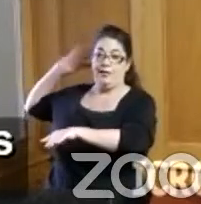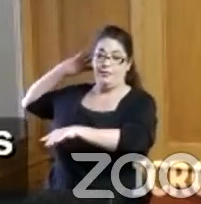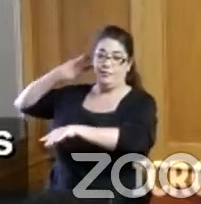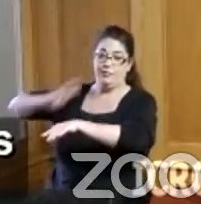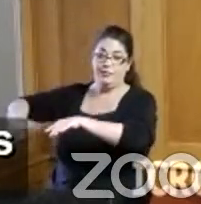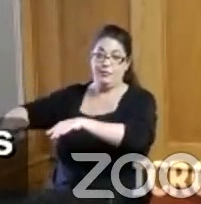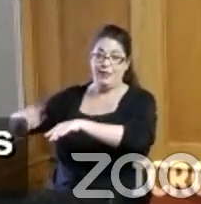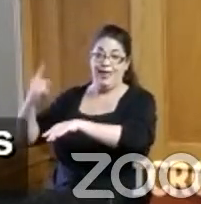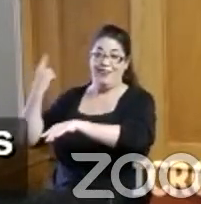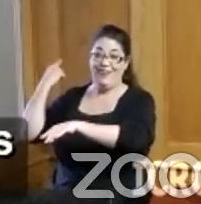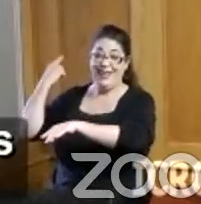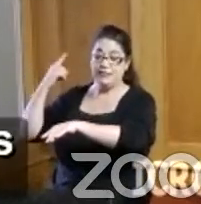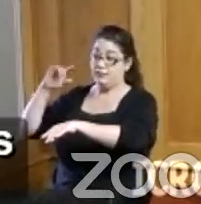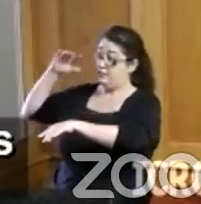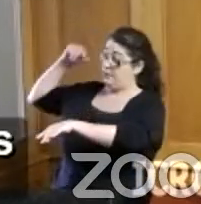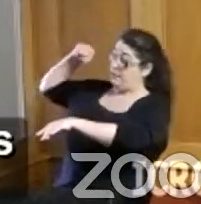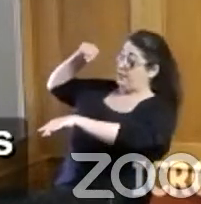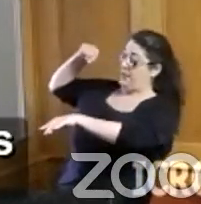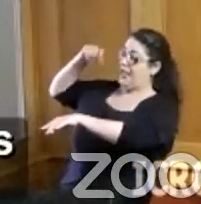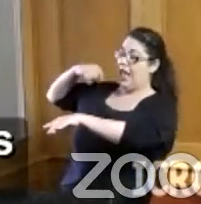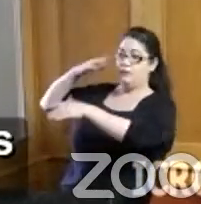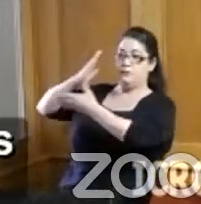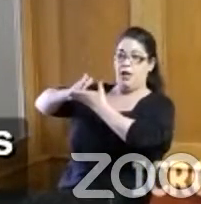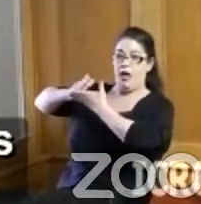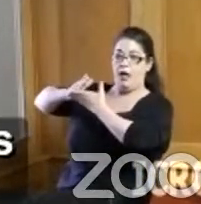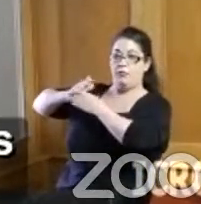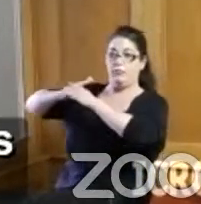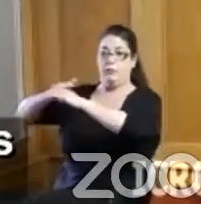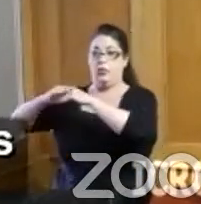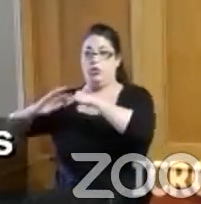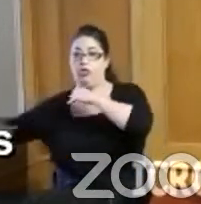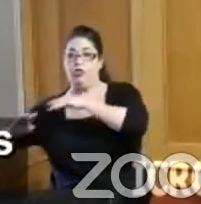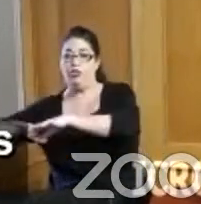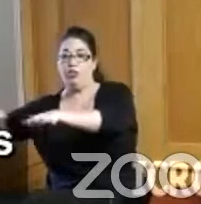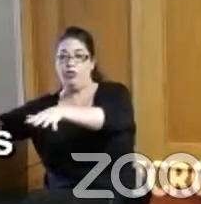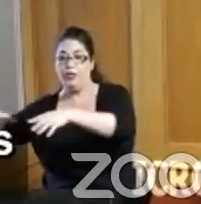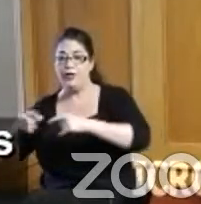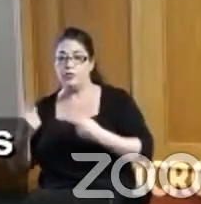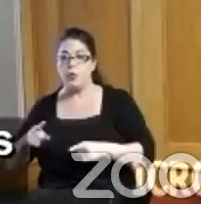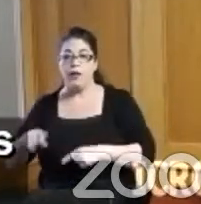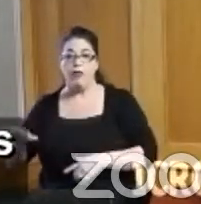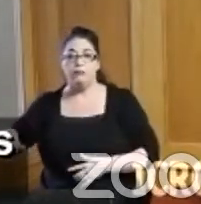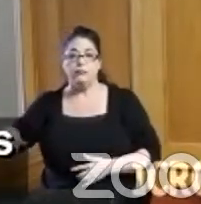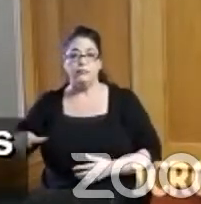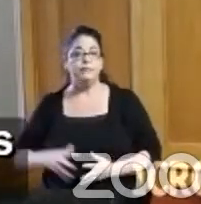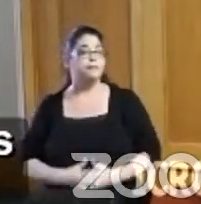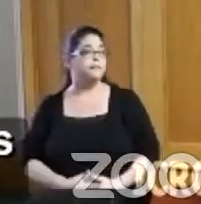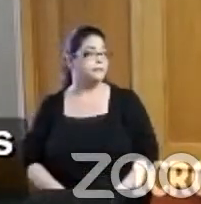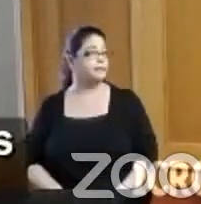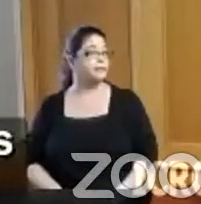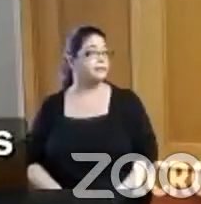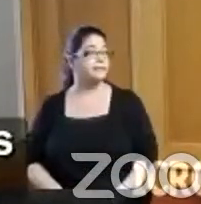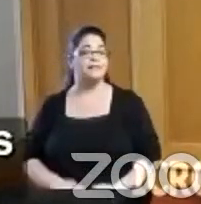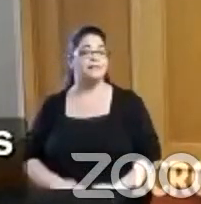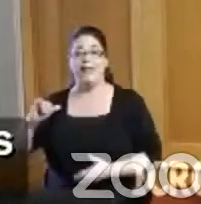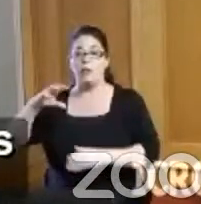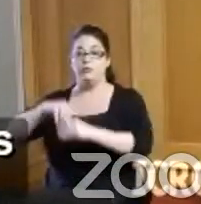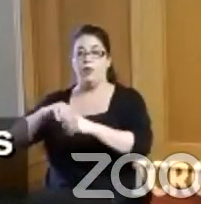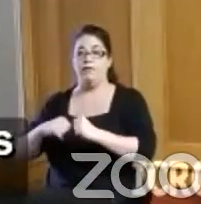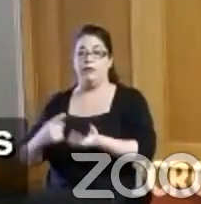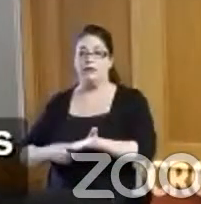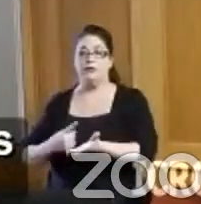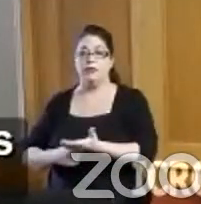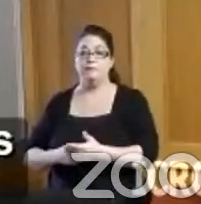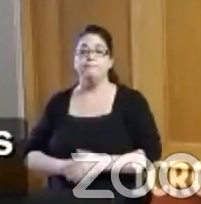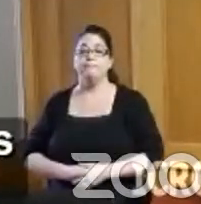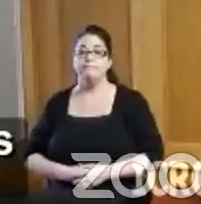do something upstream to negate some of the difficulties we were having downstream? And that, I think, was part of the mm-hmm. conversation here. So